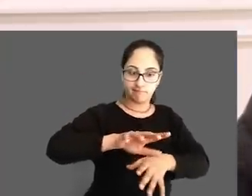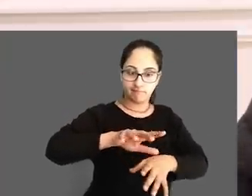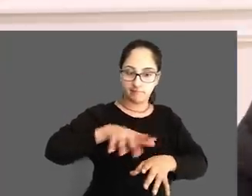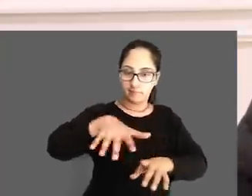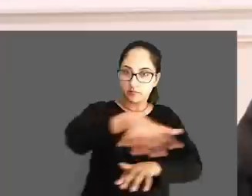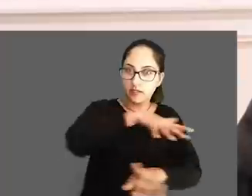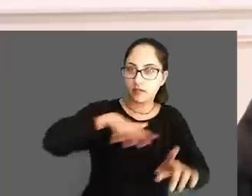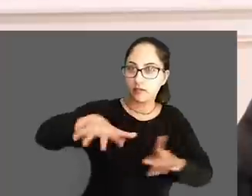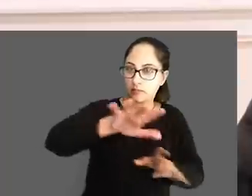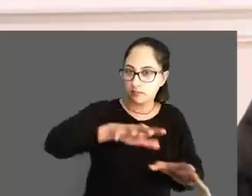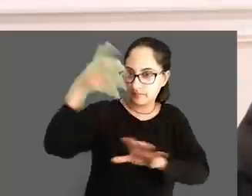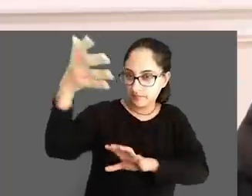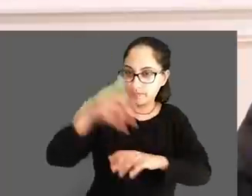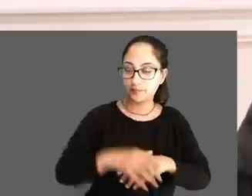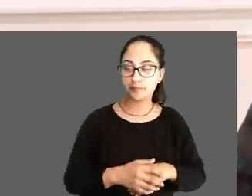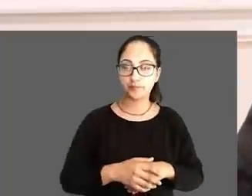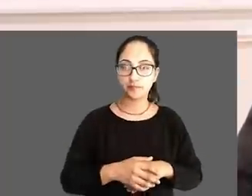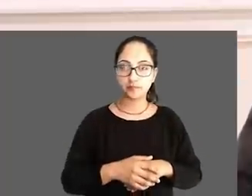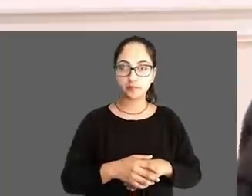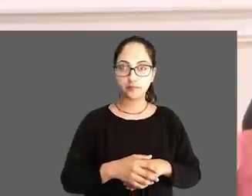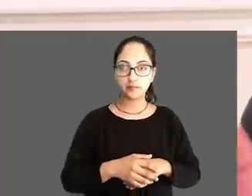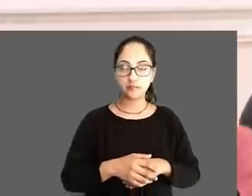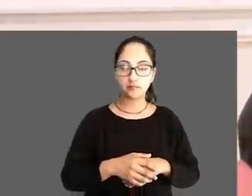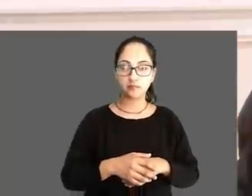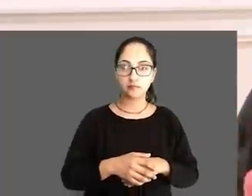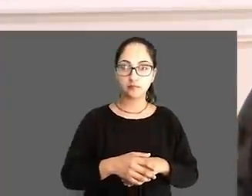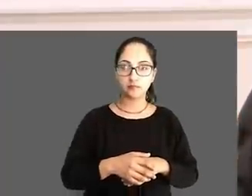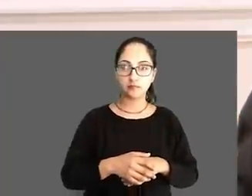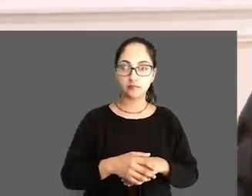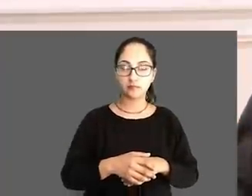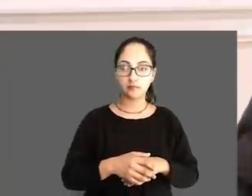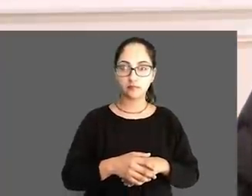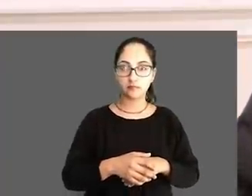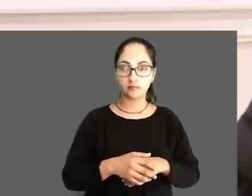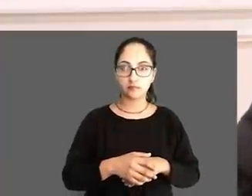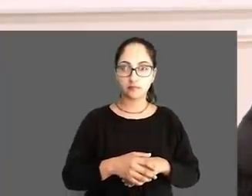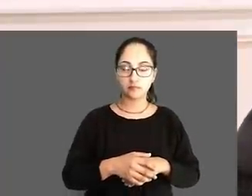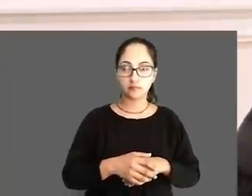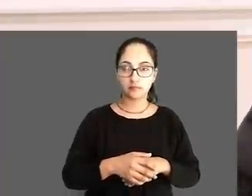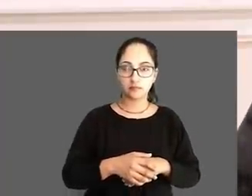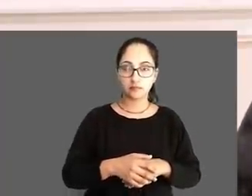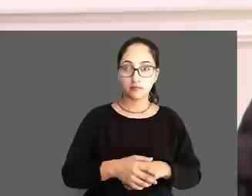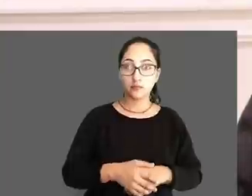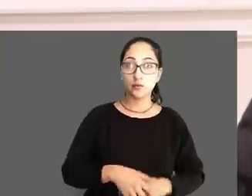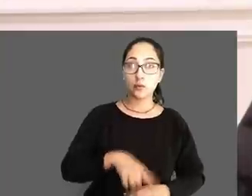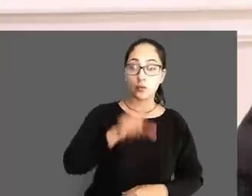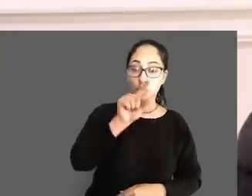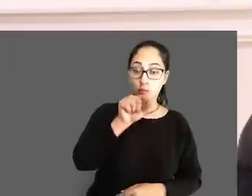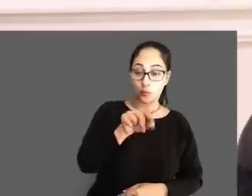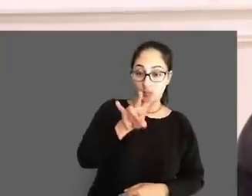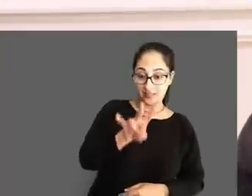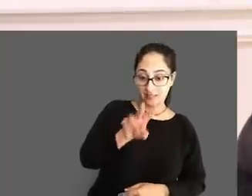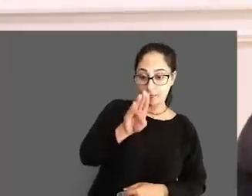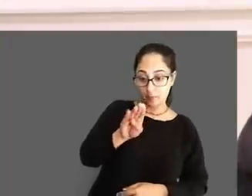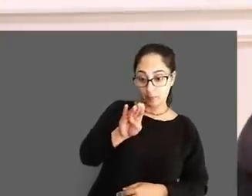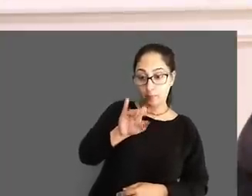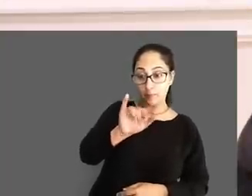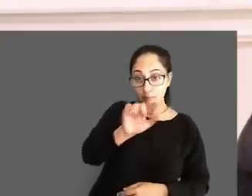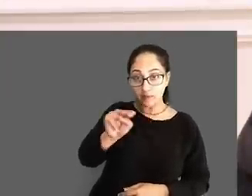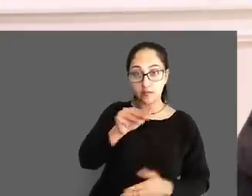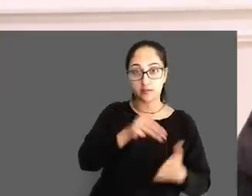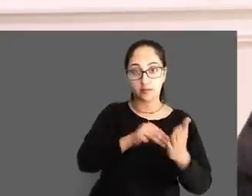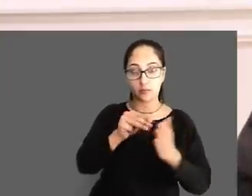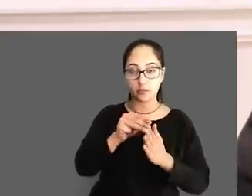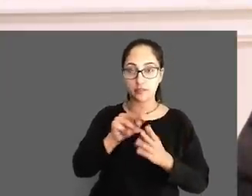life, a wide range of various issues, as you can imagine, for such a large group